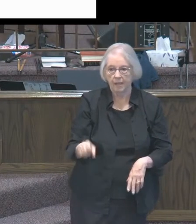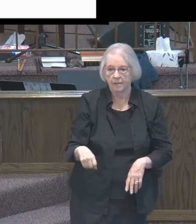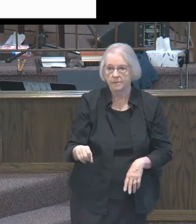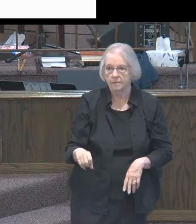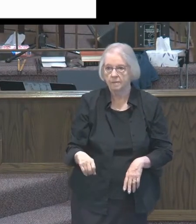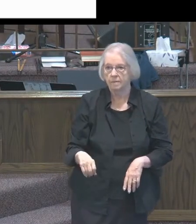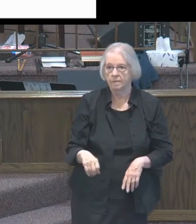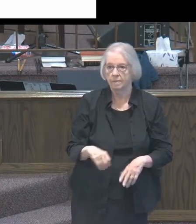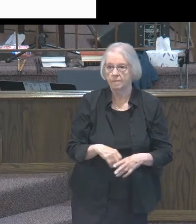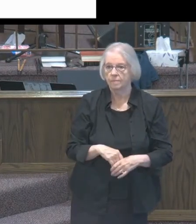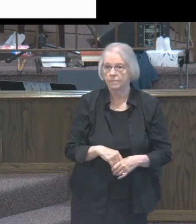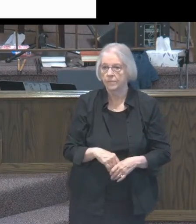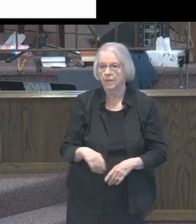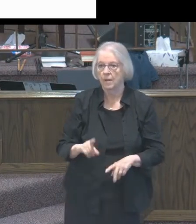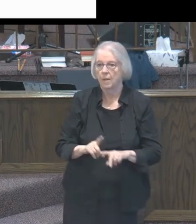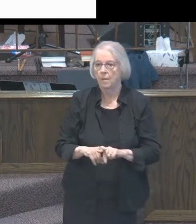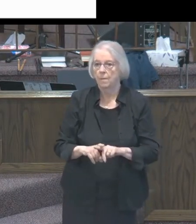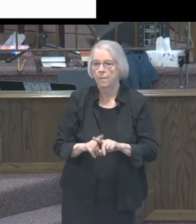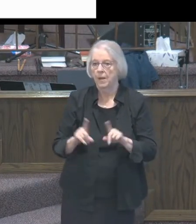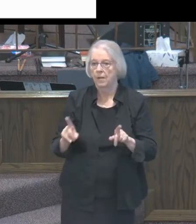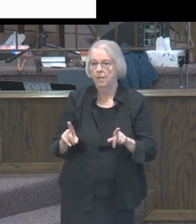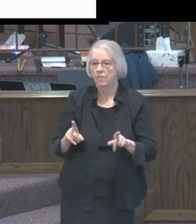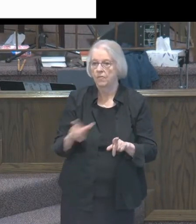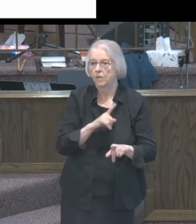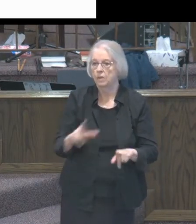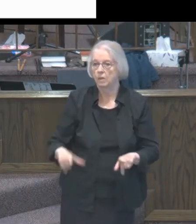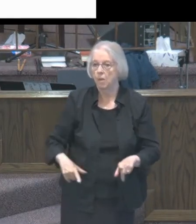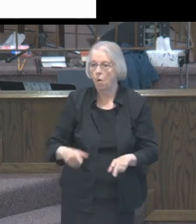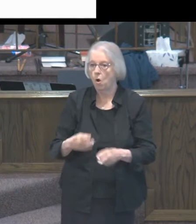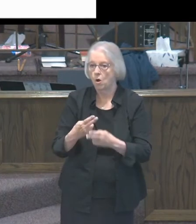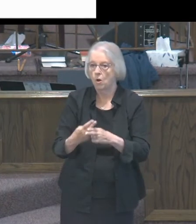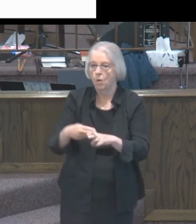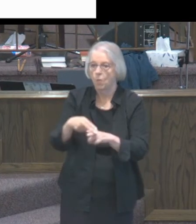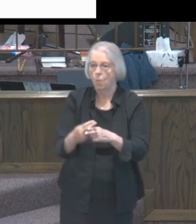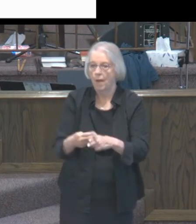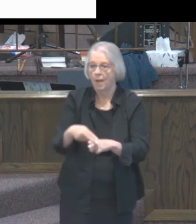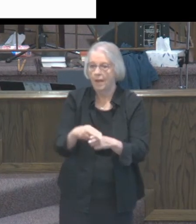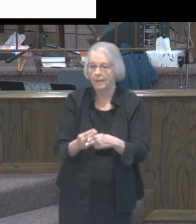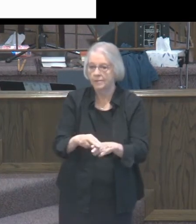But the Lord," what? "Weighs the heart," weighs the spirits.